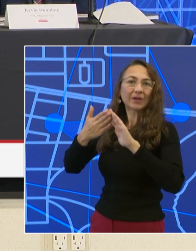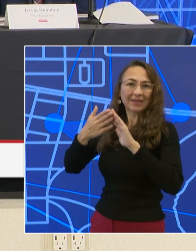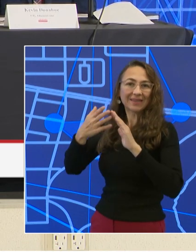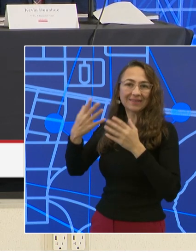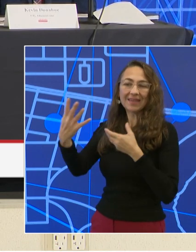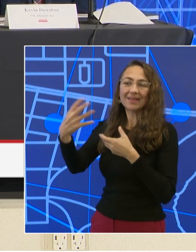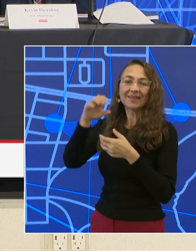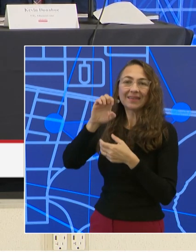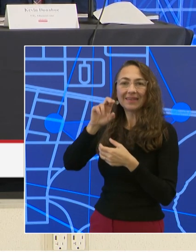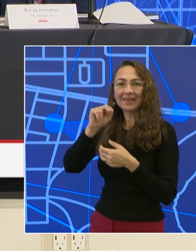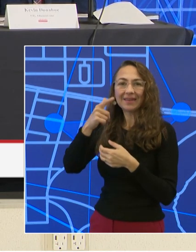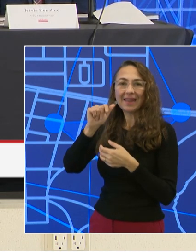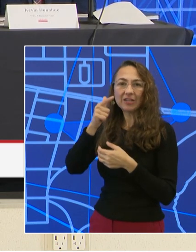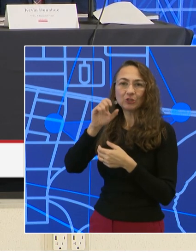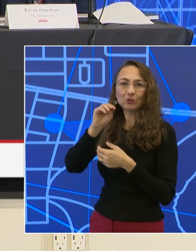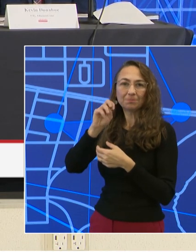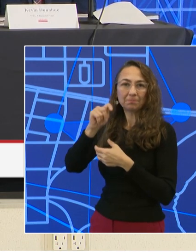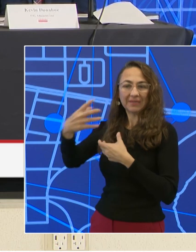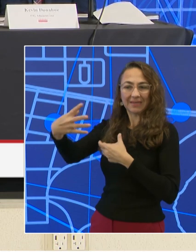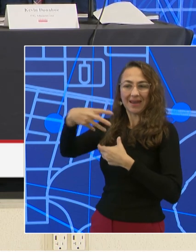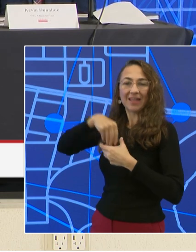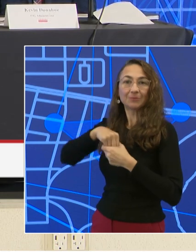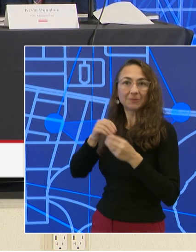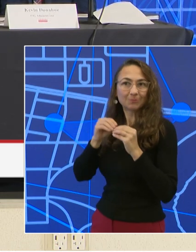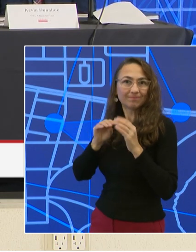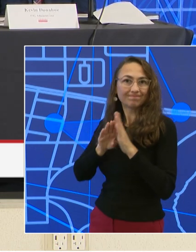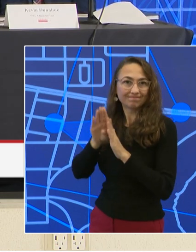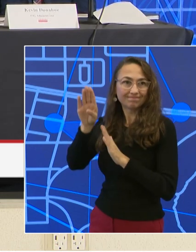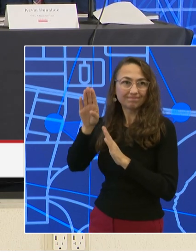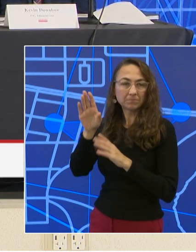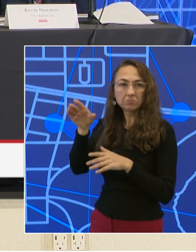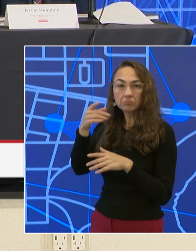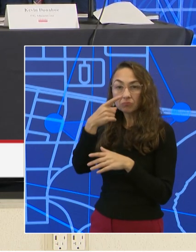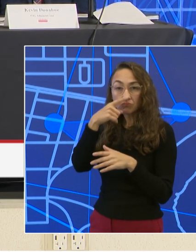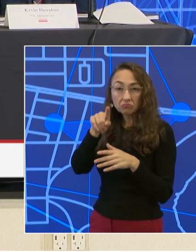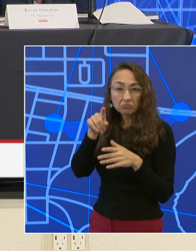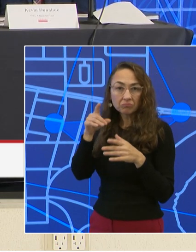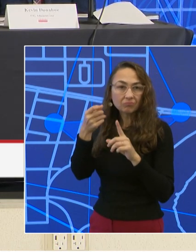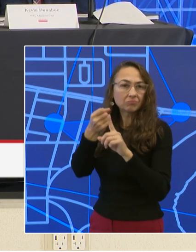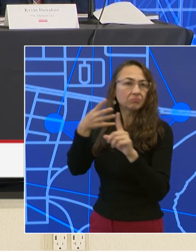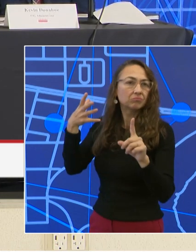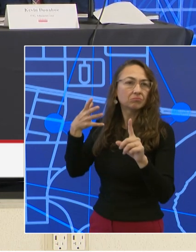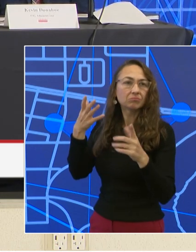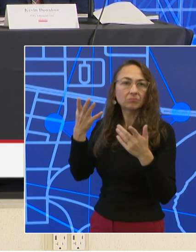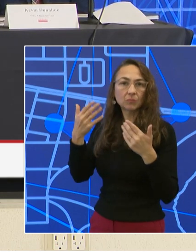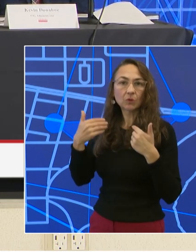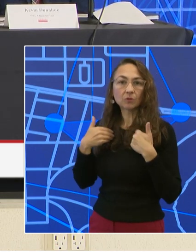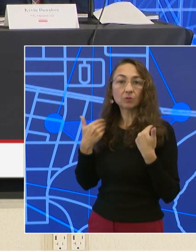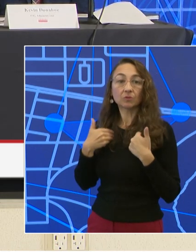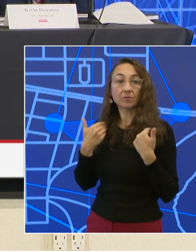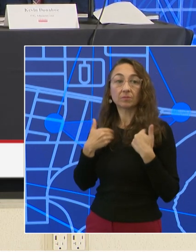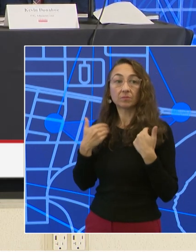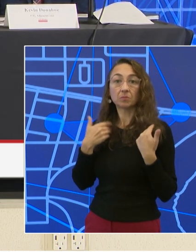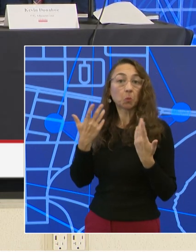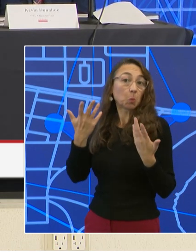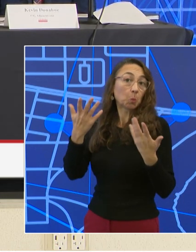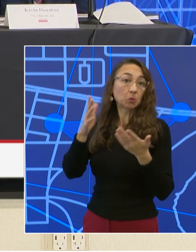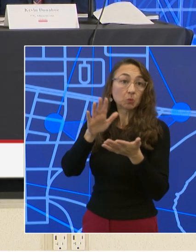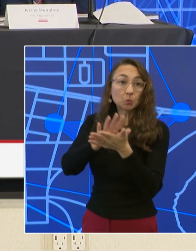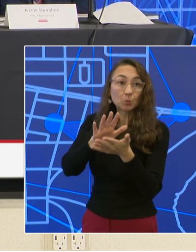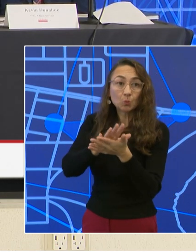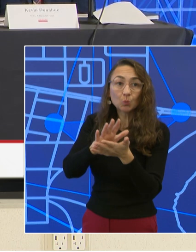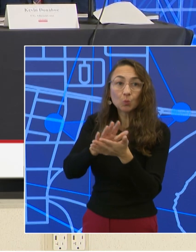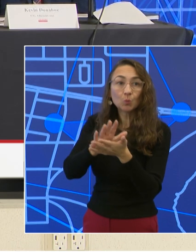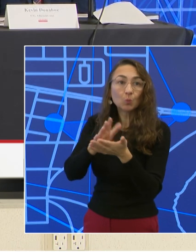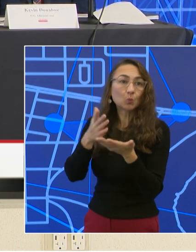the programs that MPD is involved in, specifically some of the schools you've seen most impacted by whether it be gun violence or just